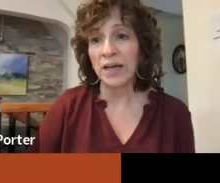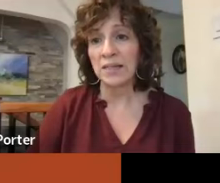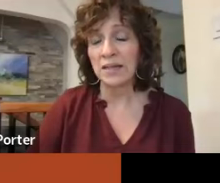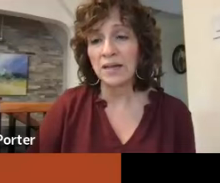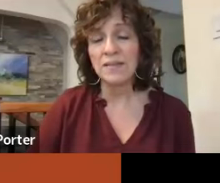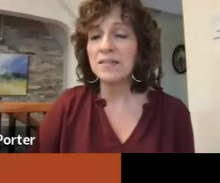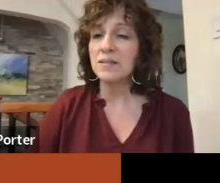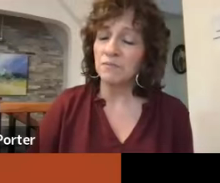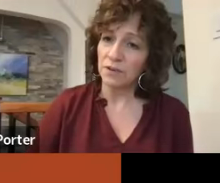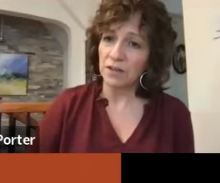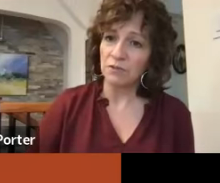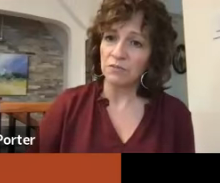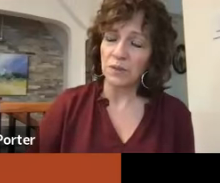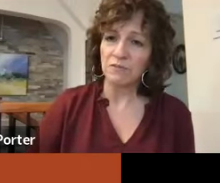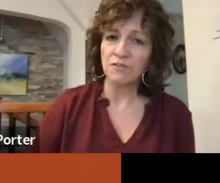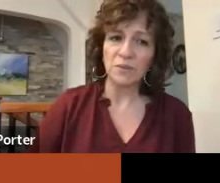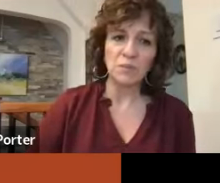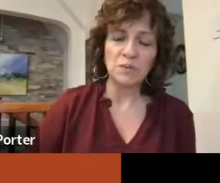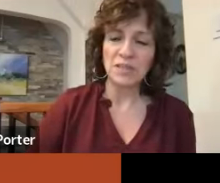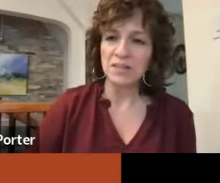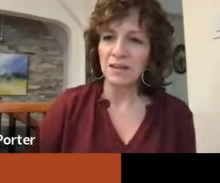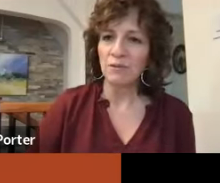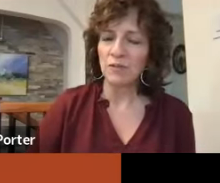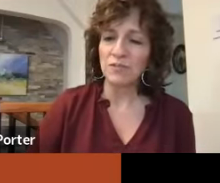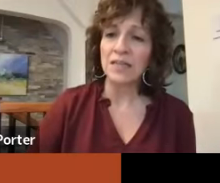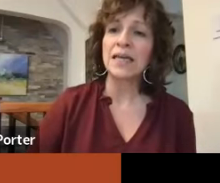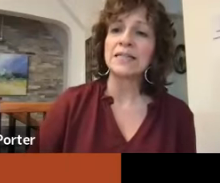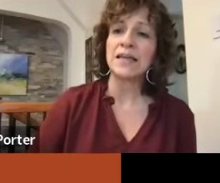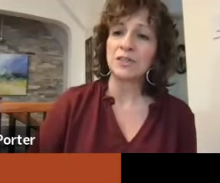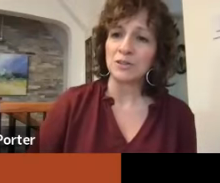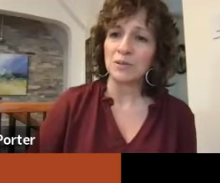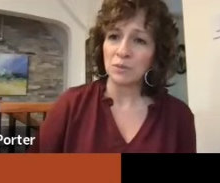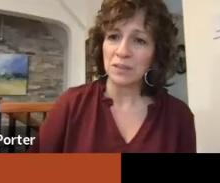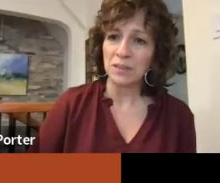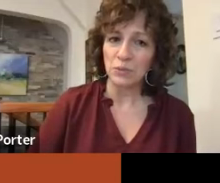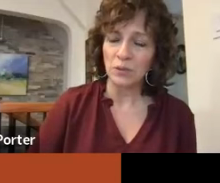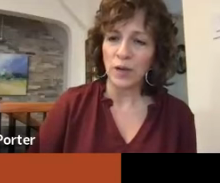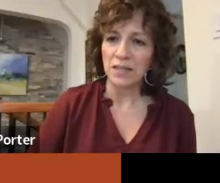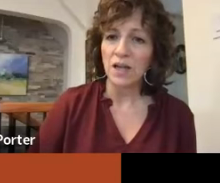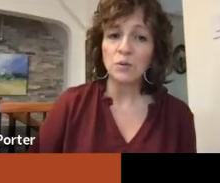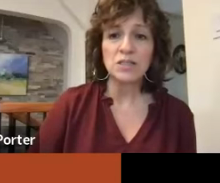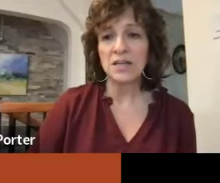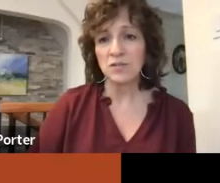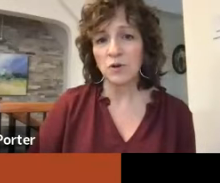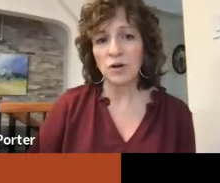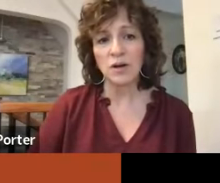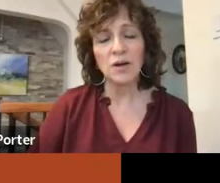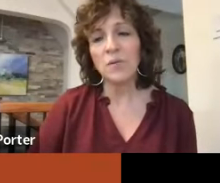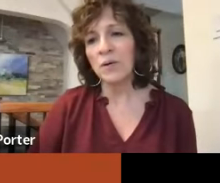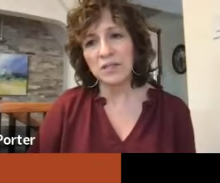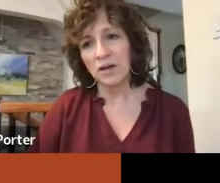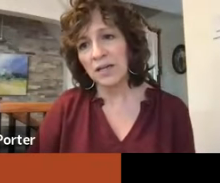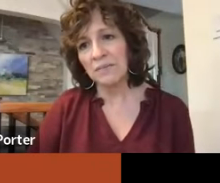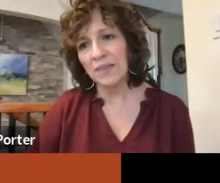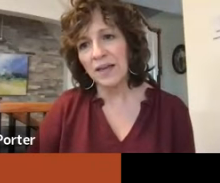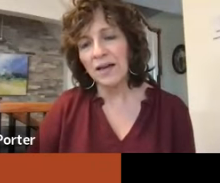acronym WAIT. This is a favorite of many of our family members. They say if I was going to get a tattoo, it would be this one, WAIT, which stands for,